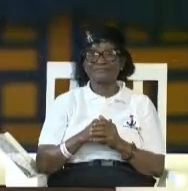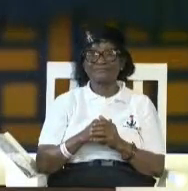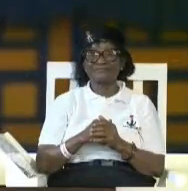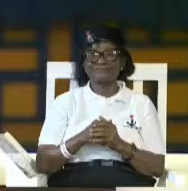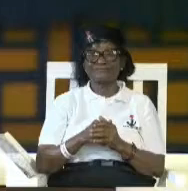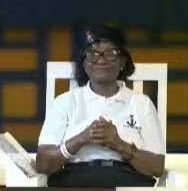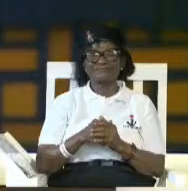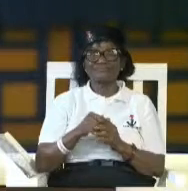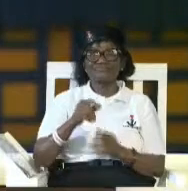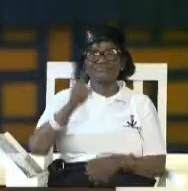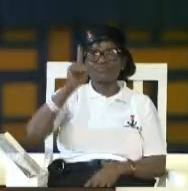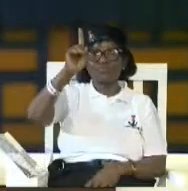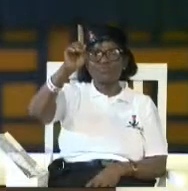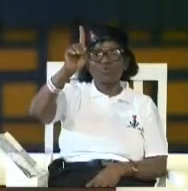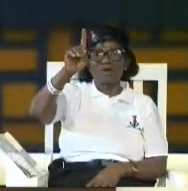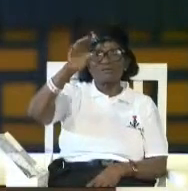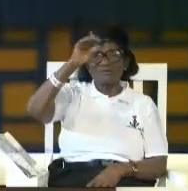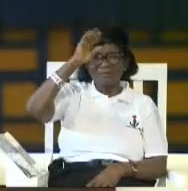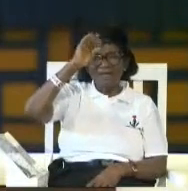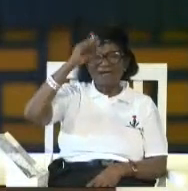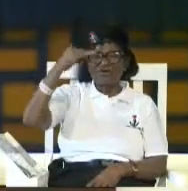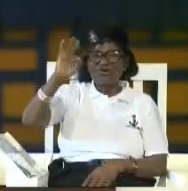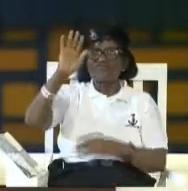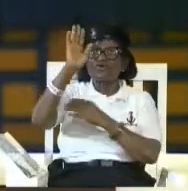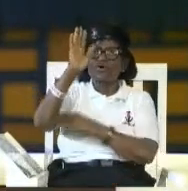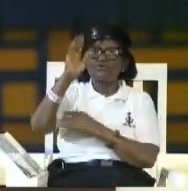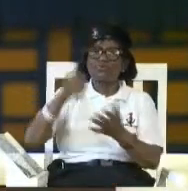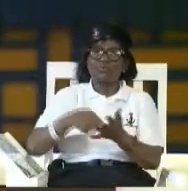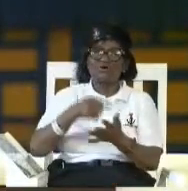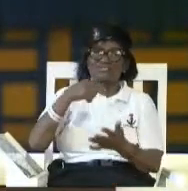One man of God once said to me,